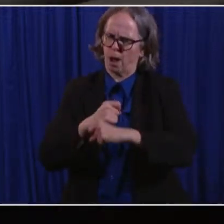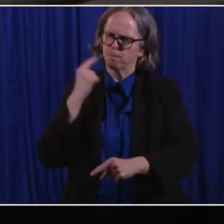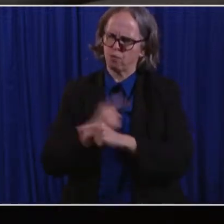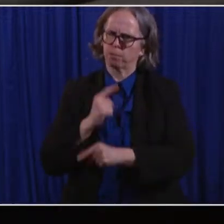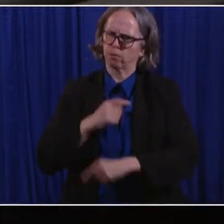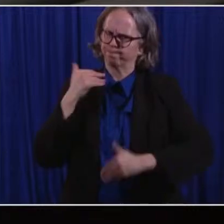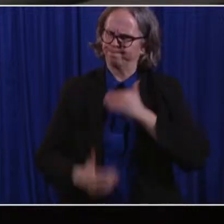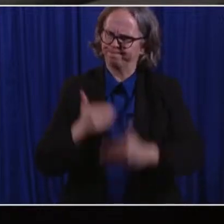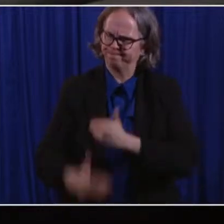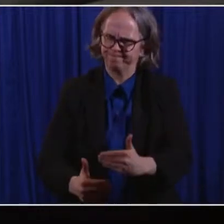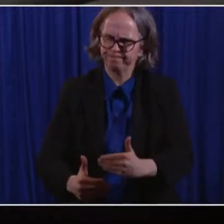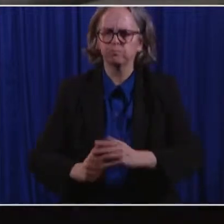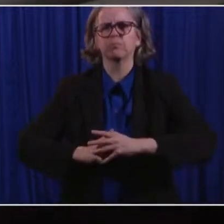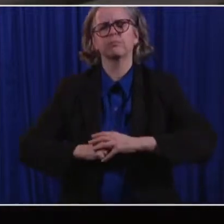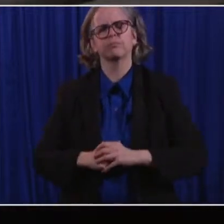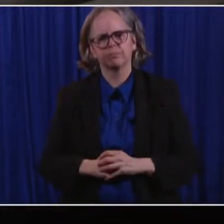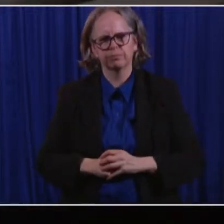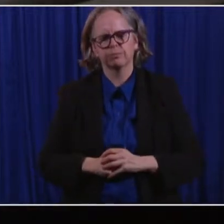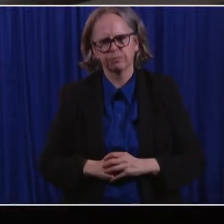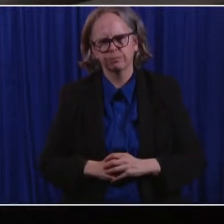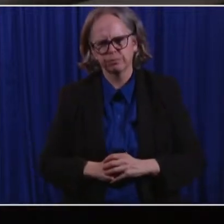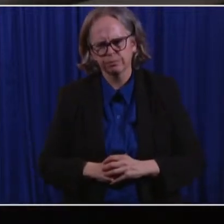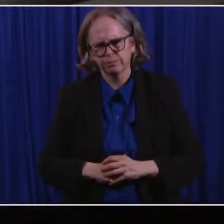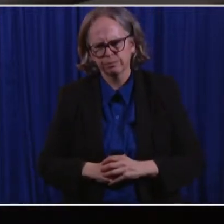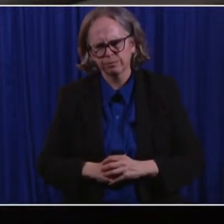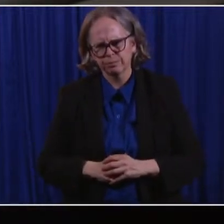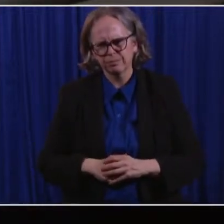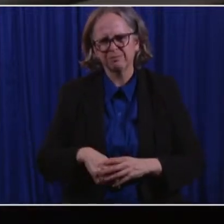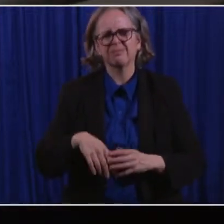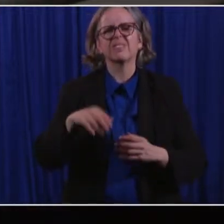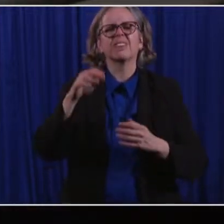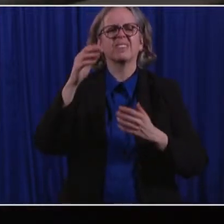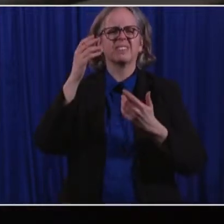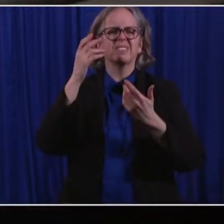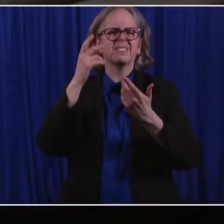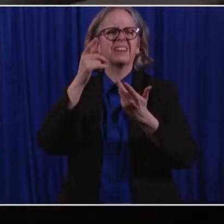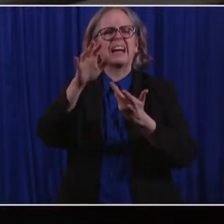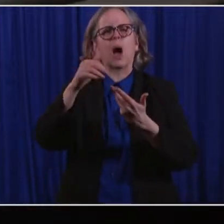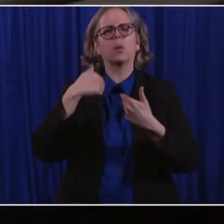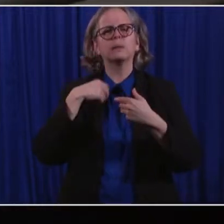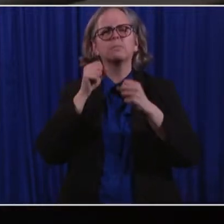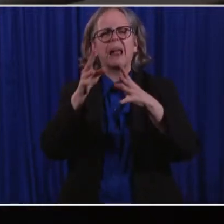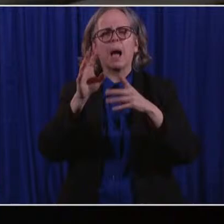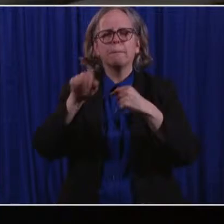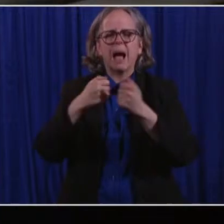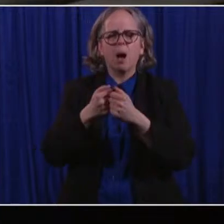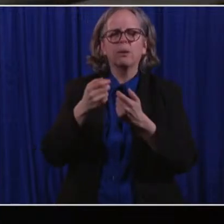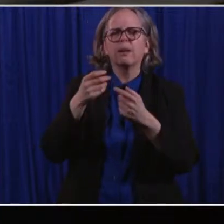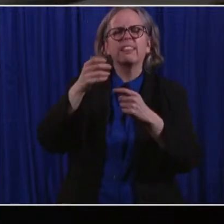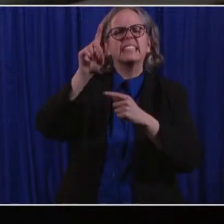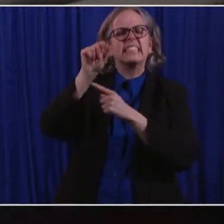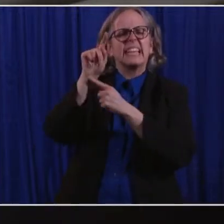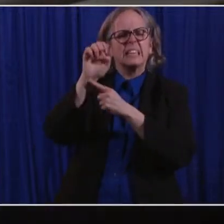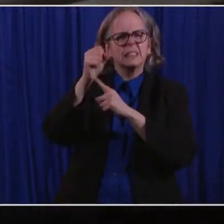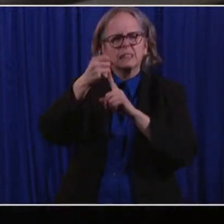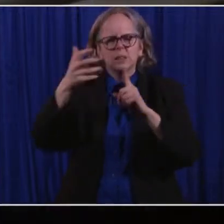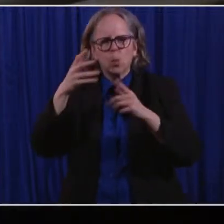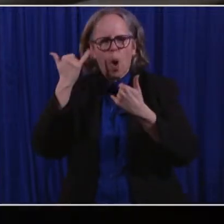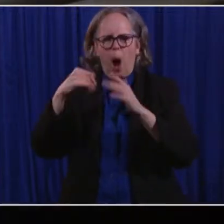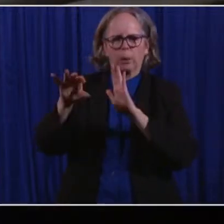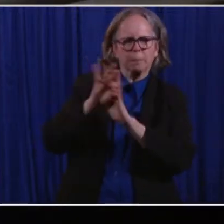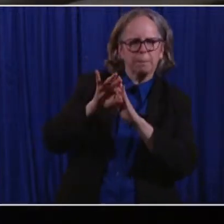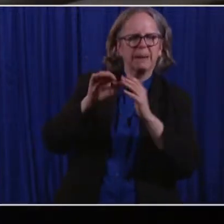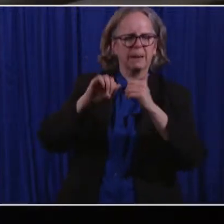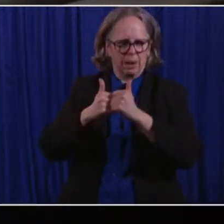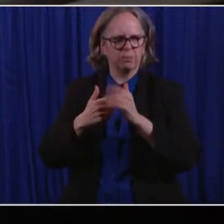expect. I want to go through the dates that the governor laid out in a little bit more specificity. Declaration of candidacy for